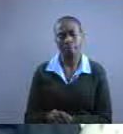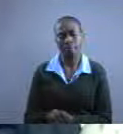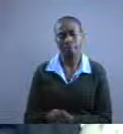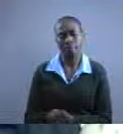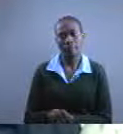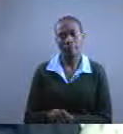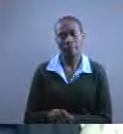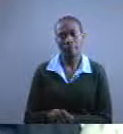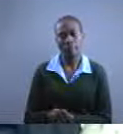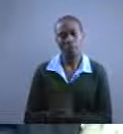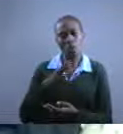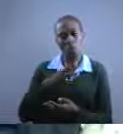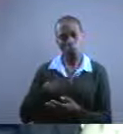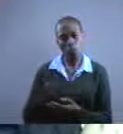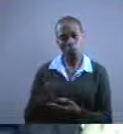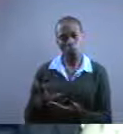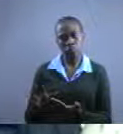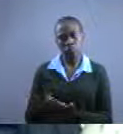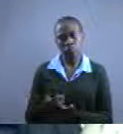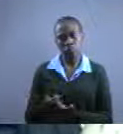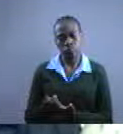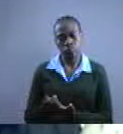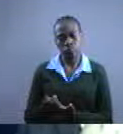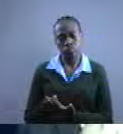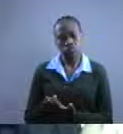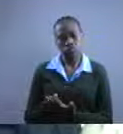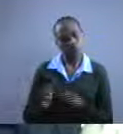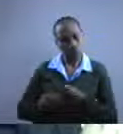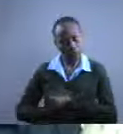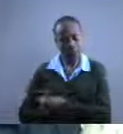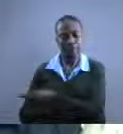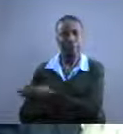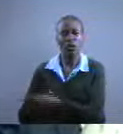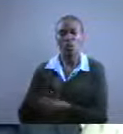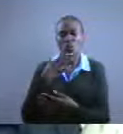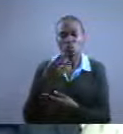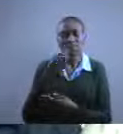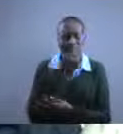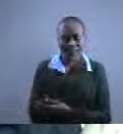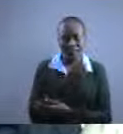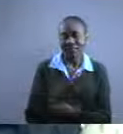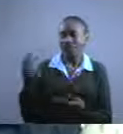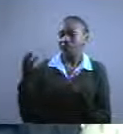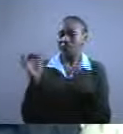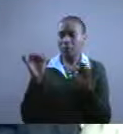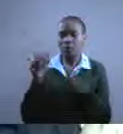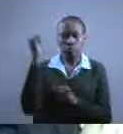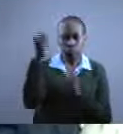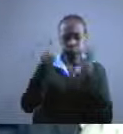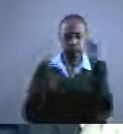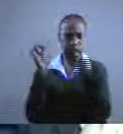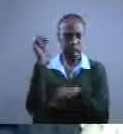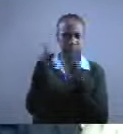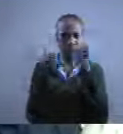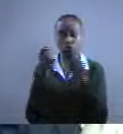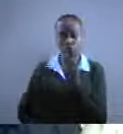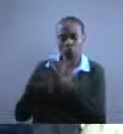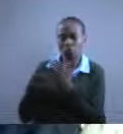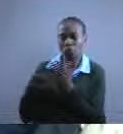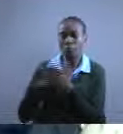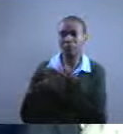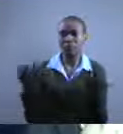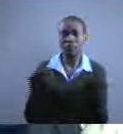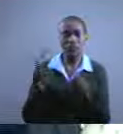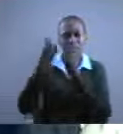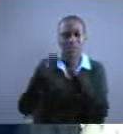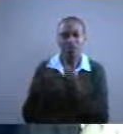with him and everybody else who condemns the behaviour of the thugs who looted shops and especially